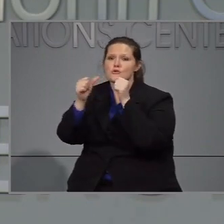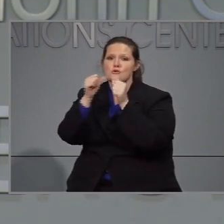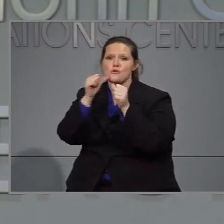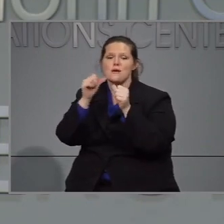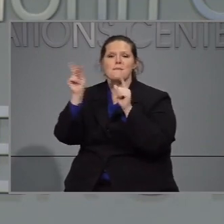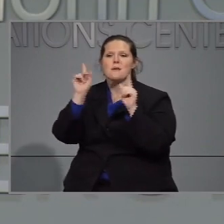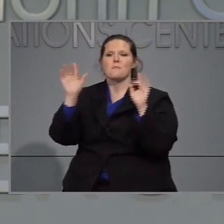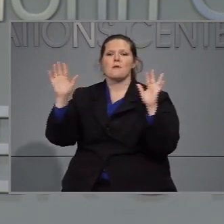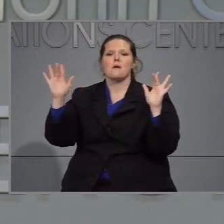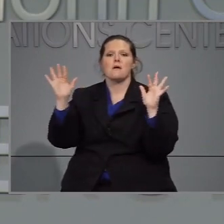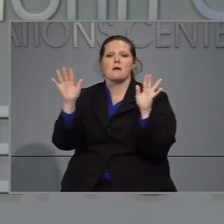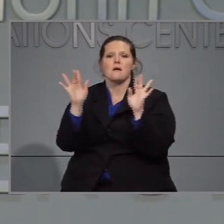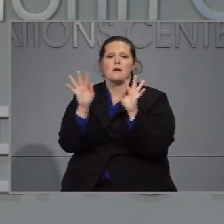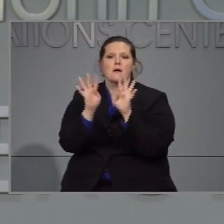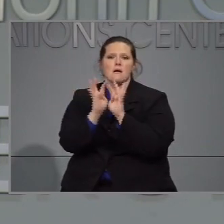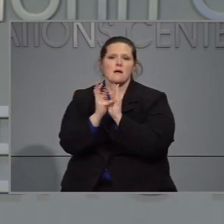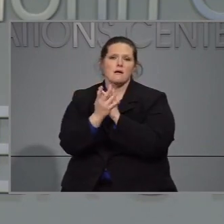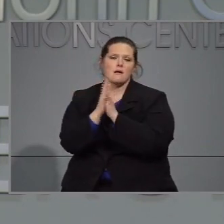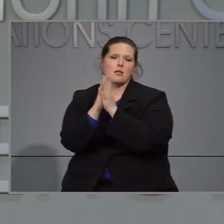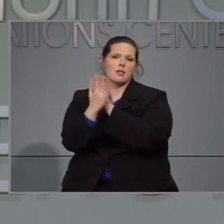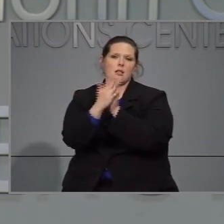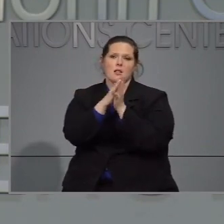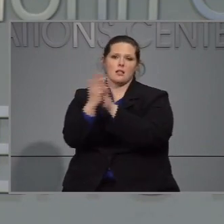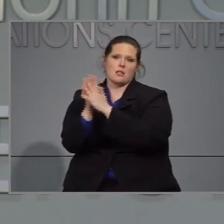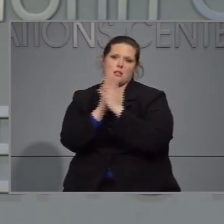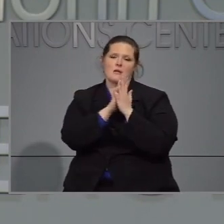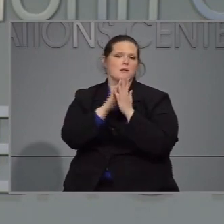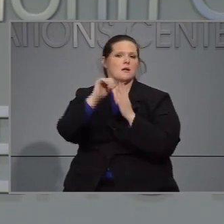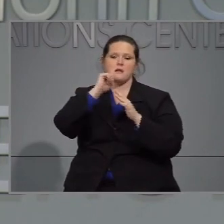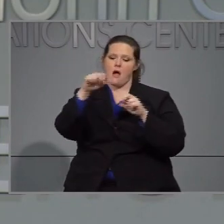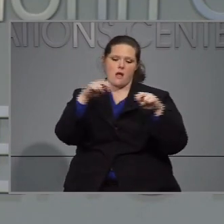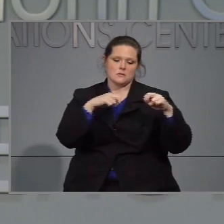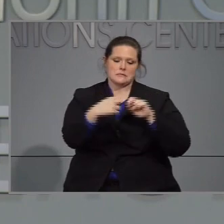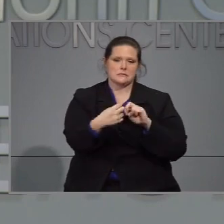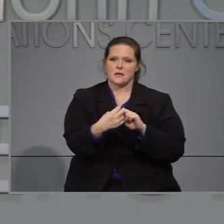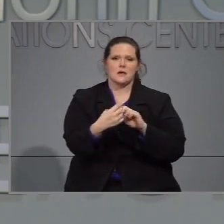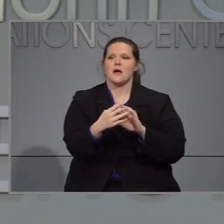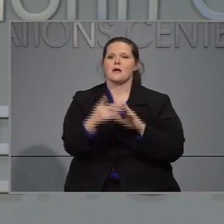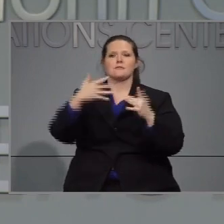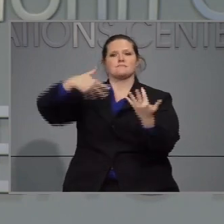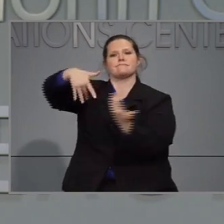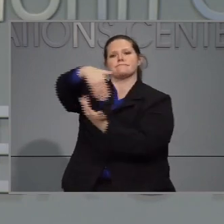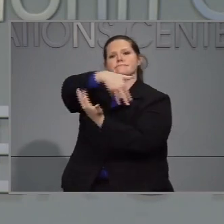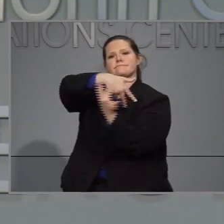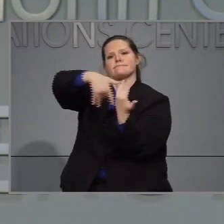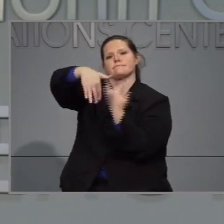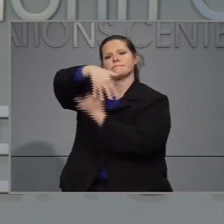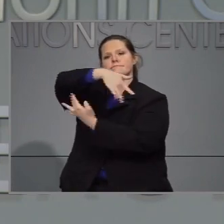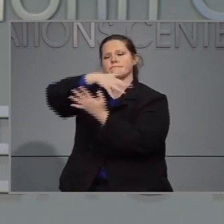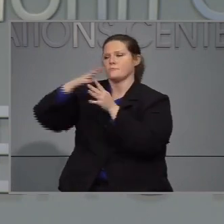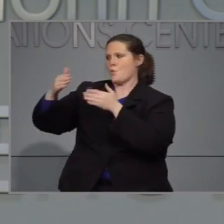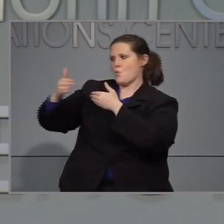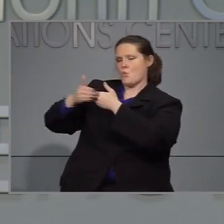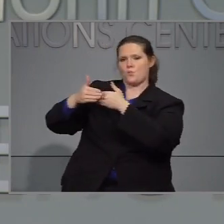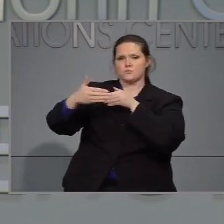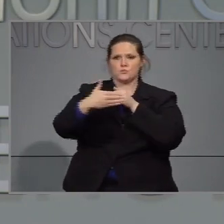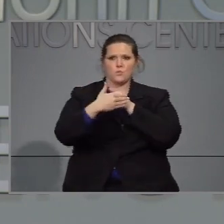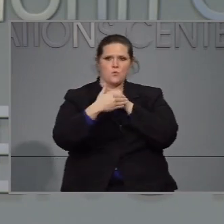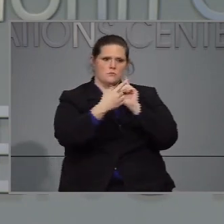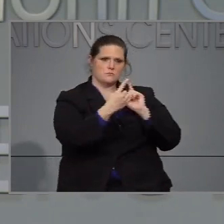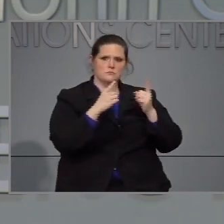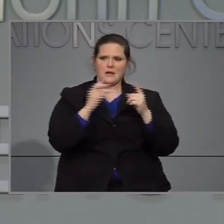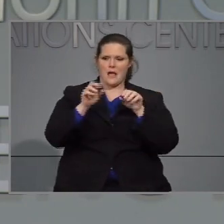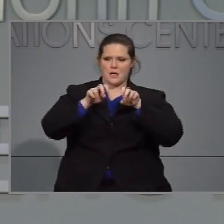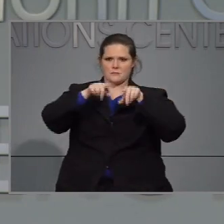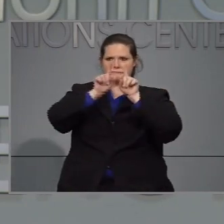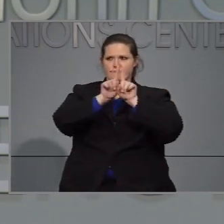and less sitting at tables and more milling around and more up around the bar.